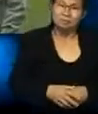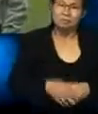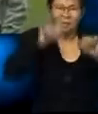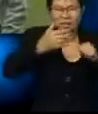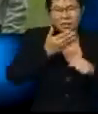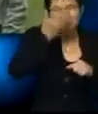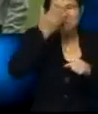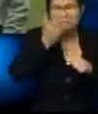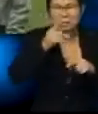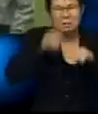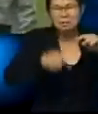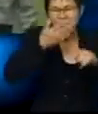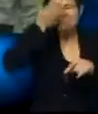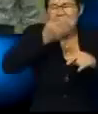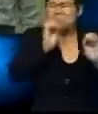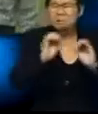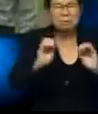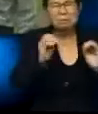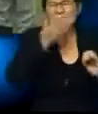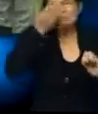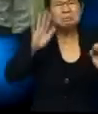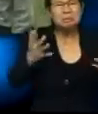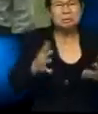I can't smell anything. Sand has no smell.